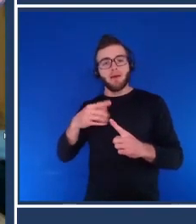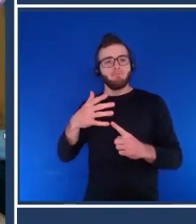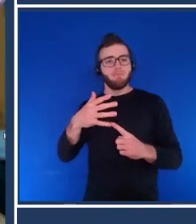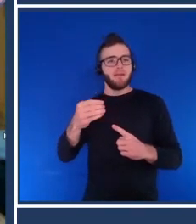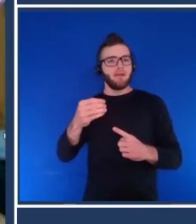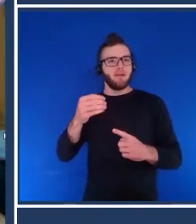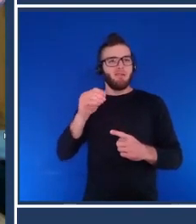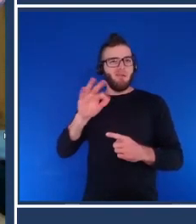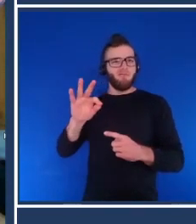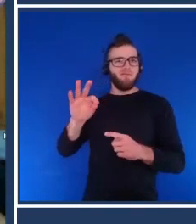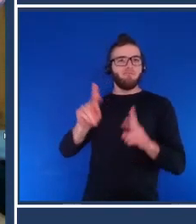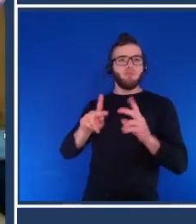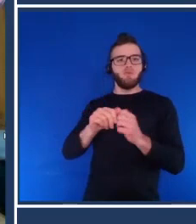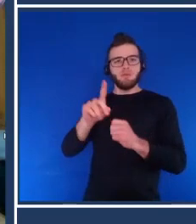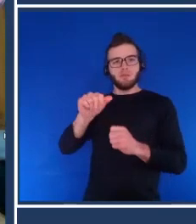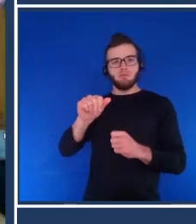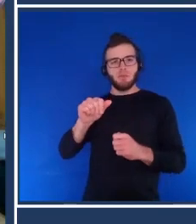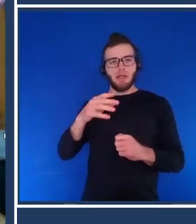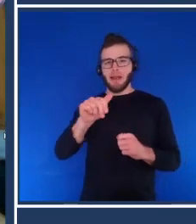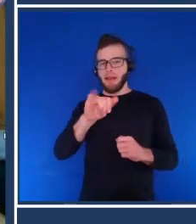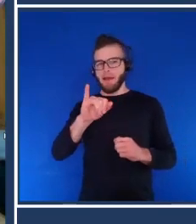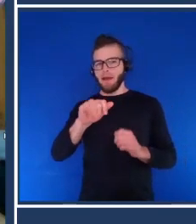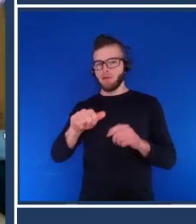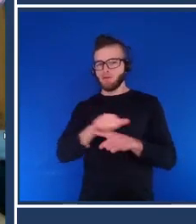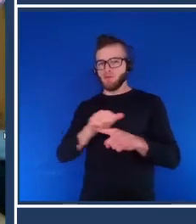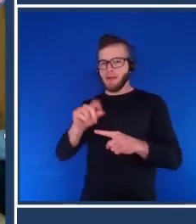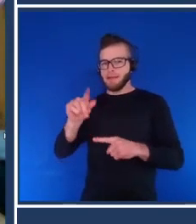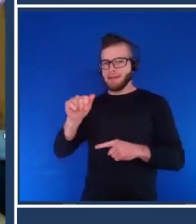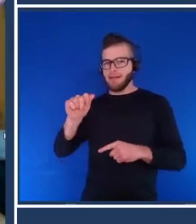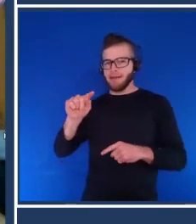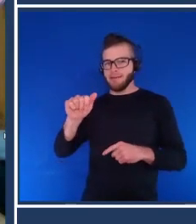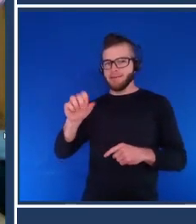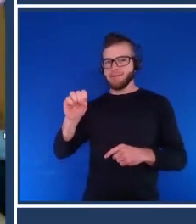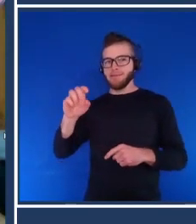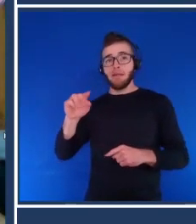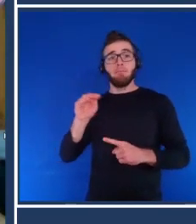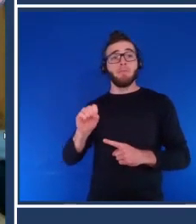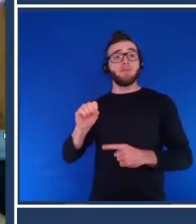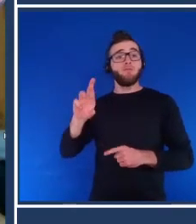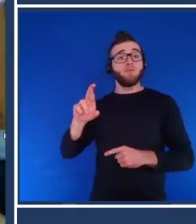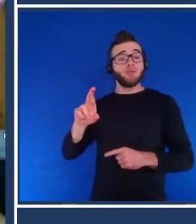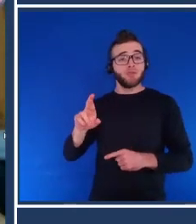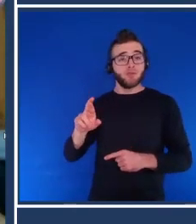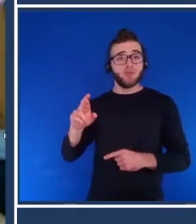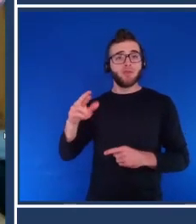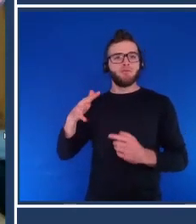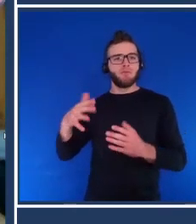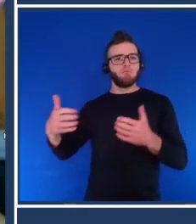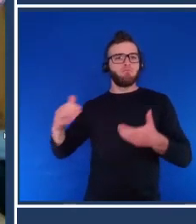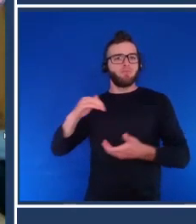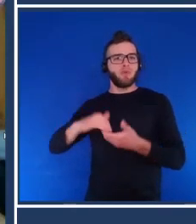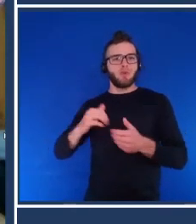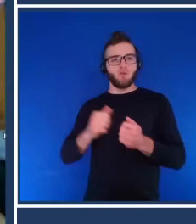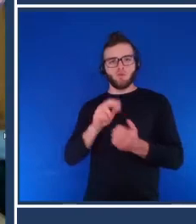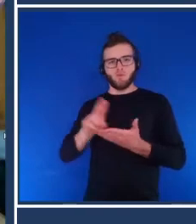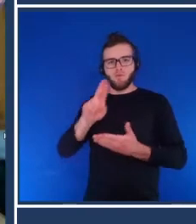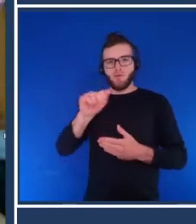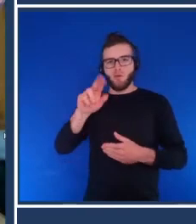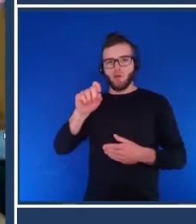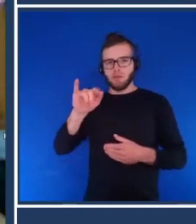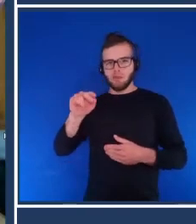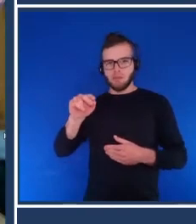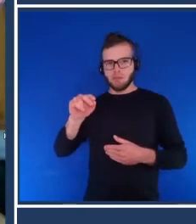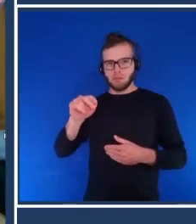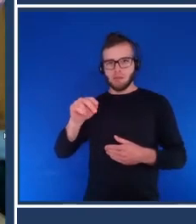training datasets, Microsoft Research has partnered with the University of Texas at Austin to conduct research on making sure that